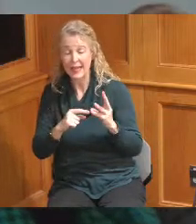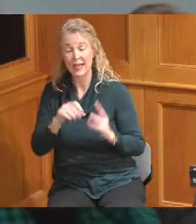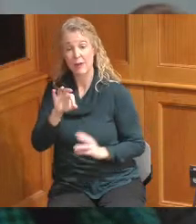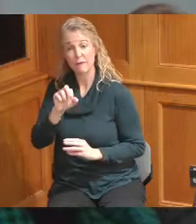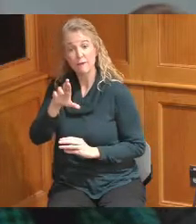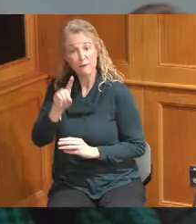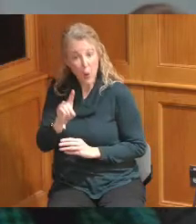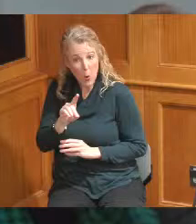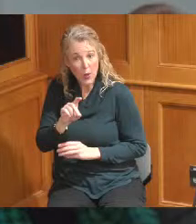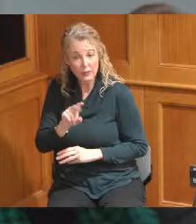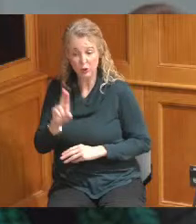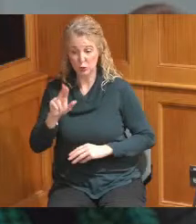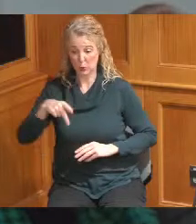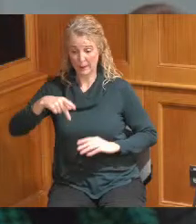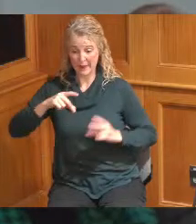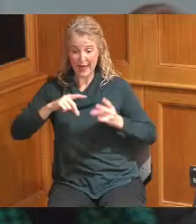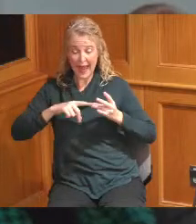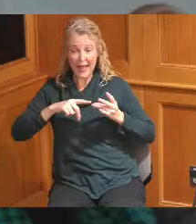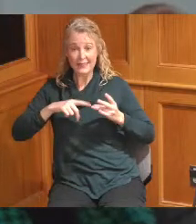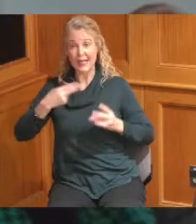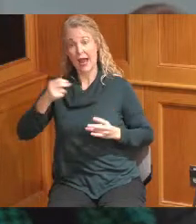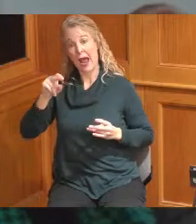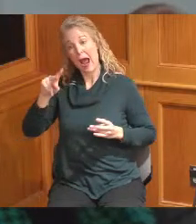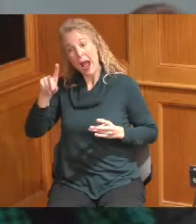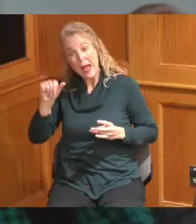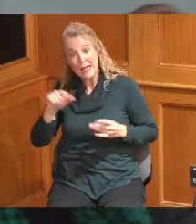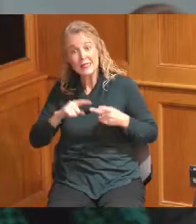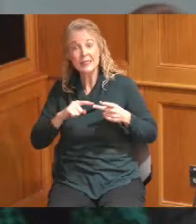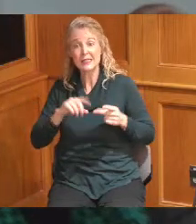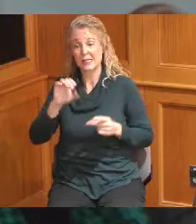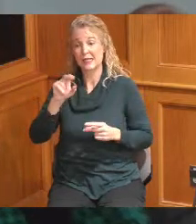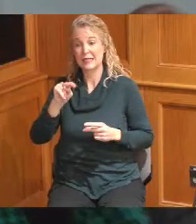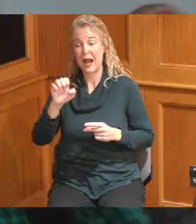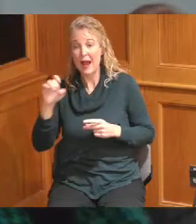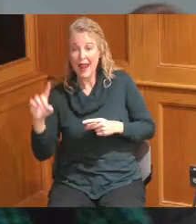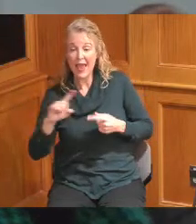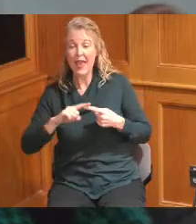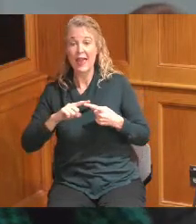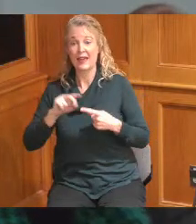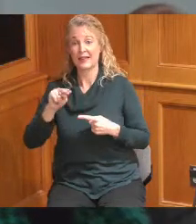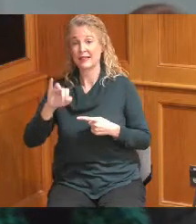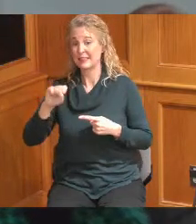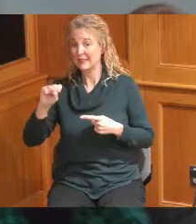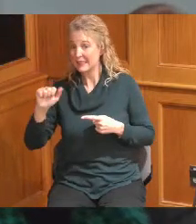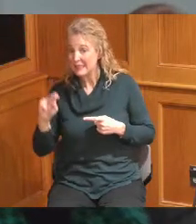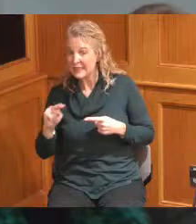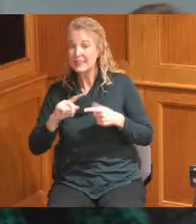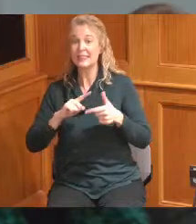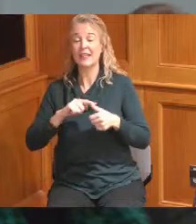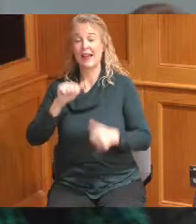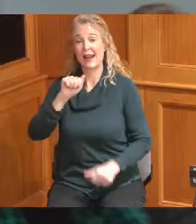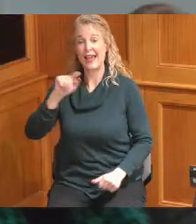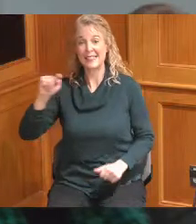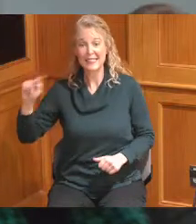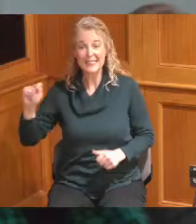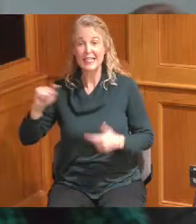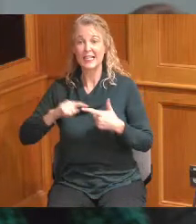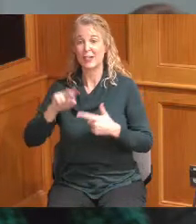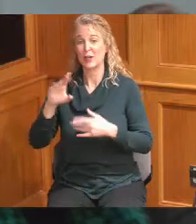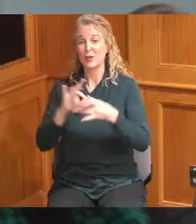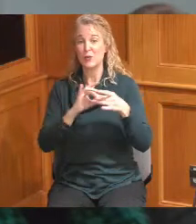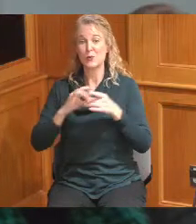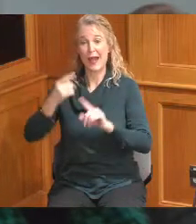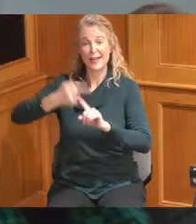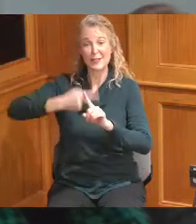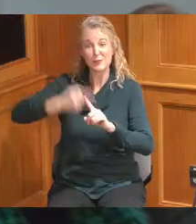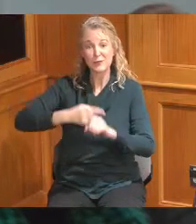Company, UPS, Honda, Con Edison, Nissan, ATT, United